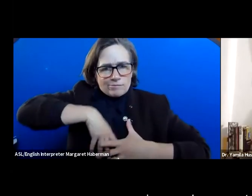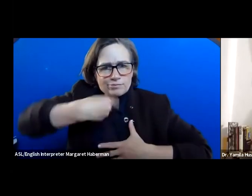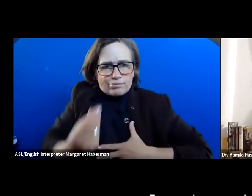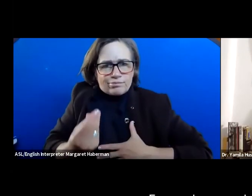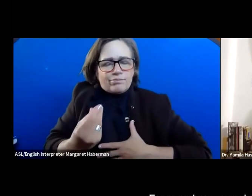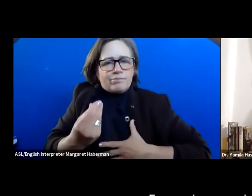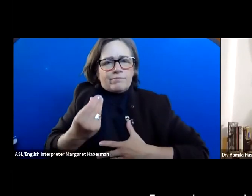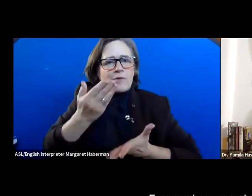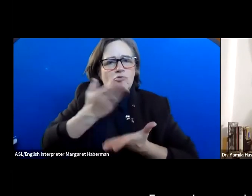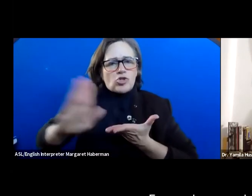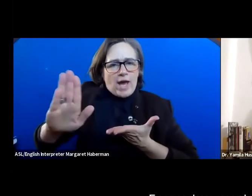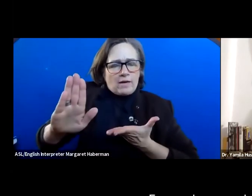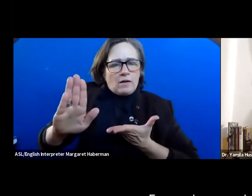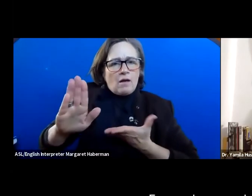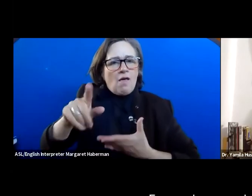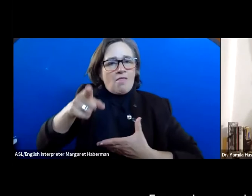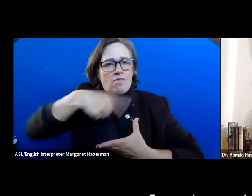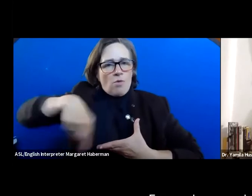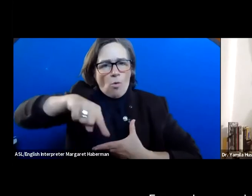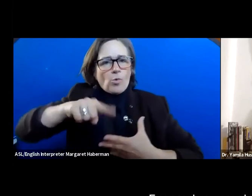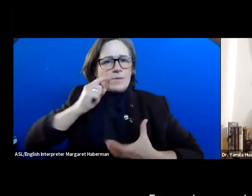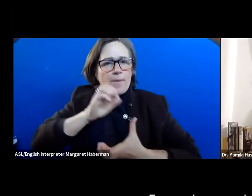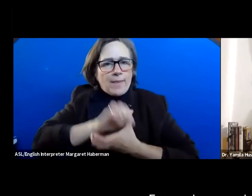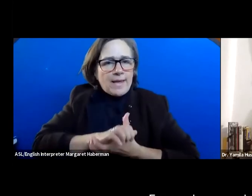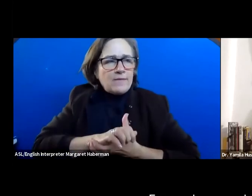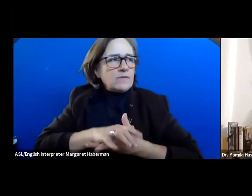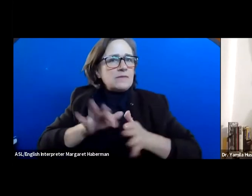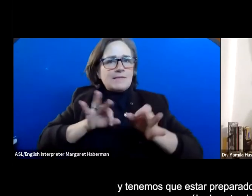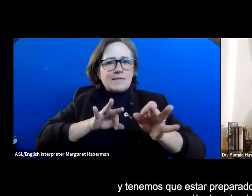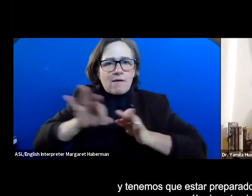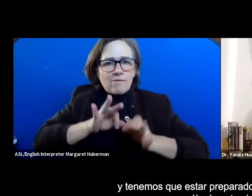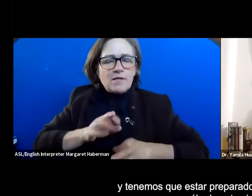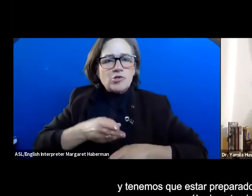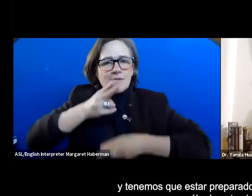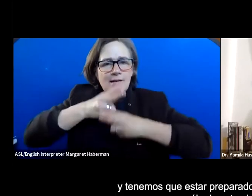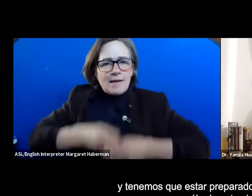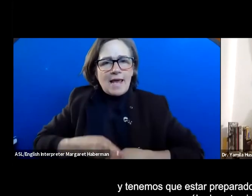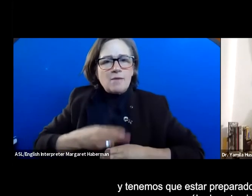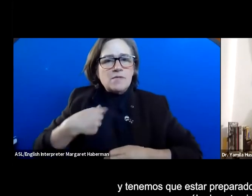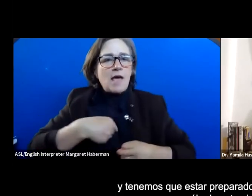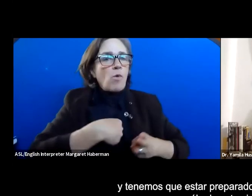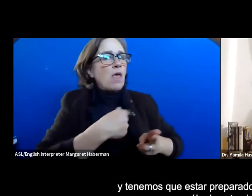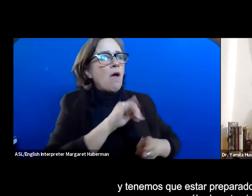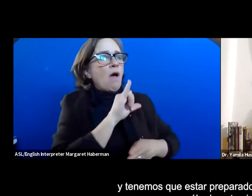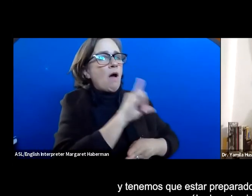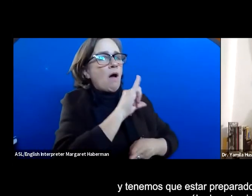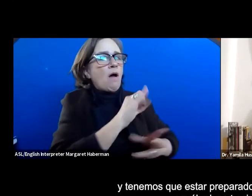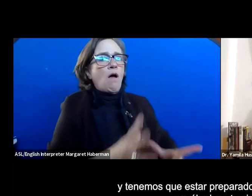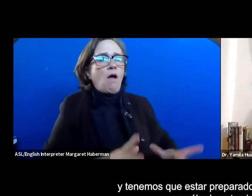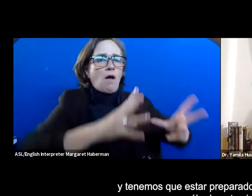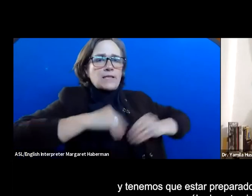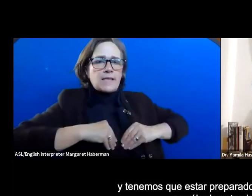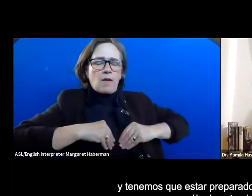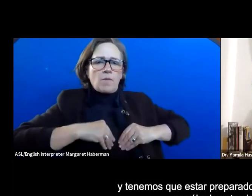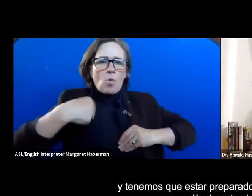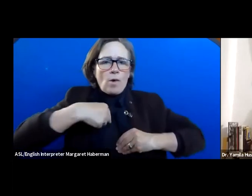normal, those namings, those definitions. And we need to be ready to let go, not only